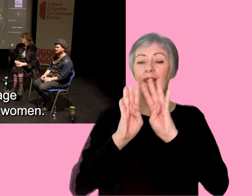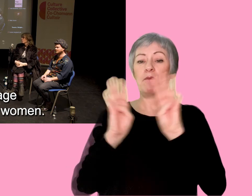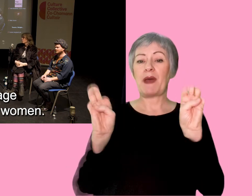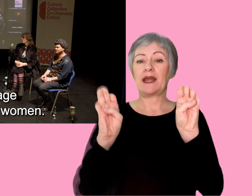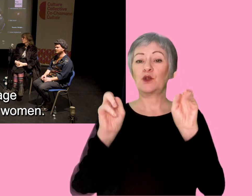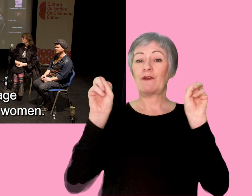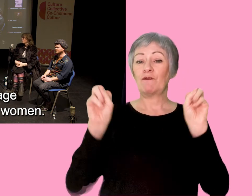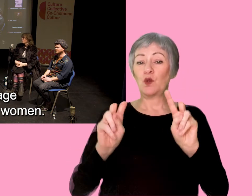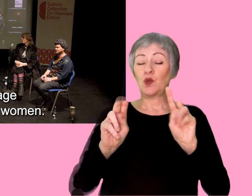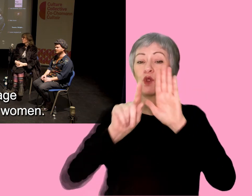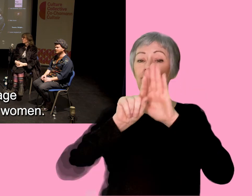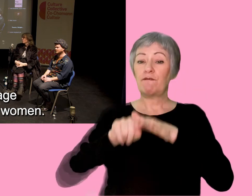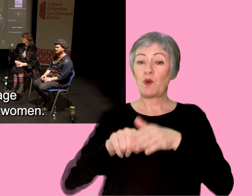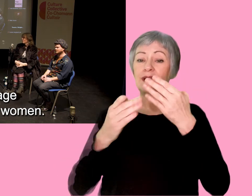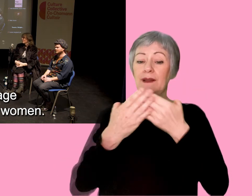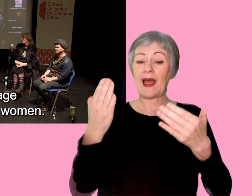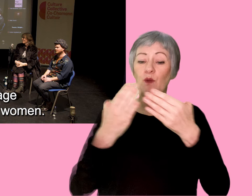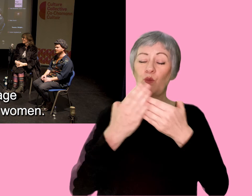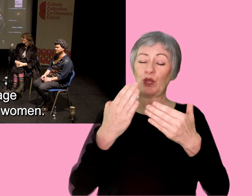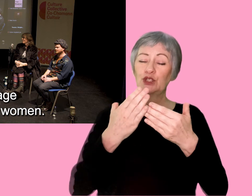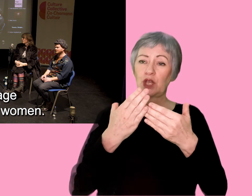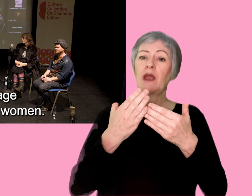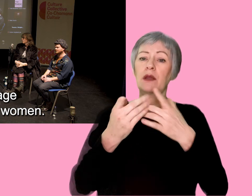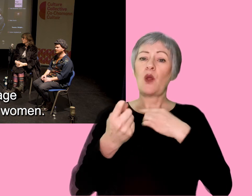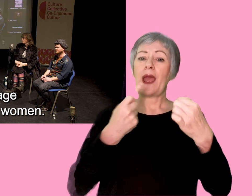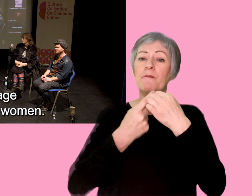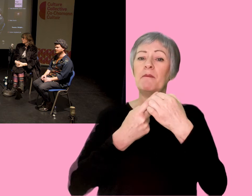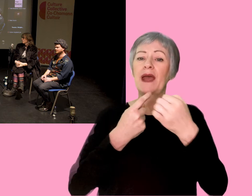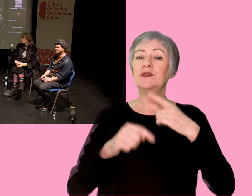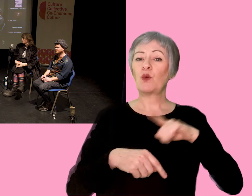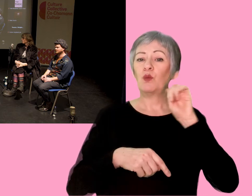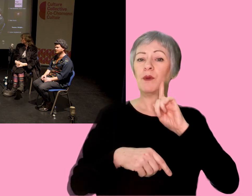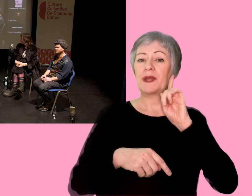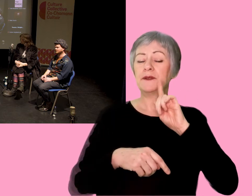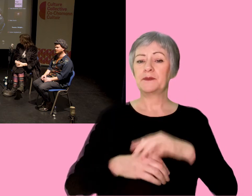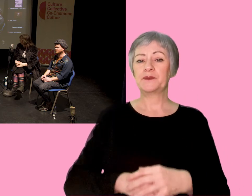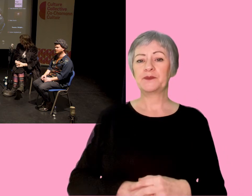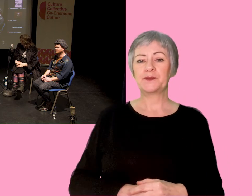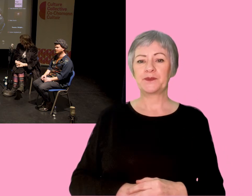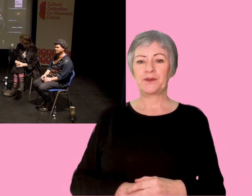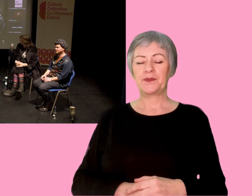views on forcing language and how that impacts women.